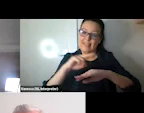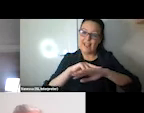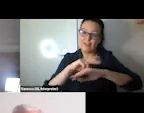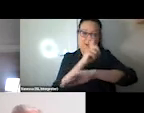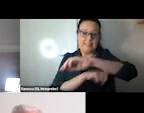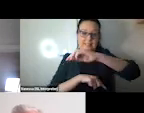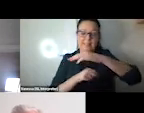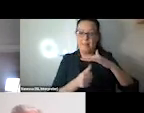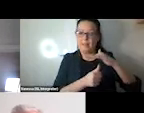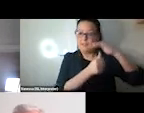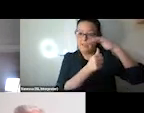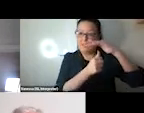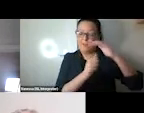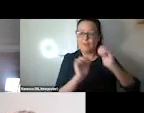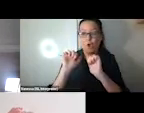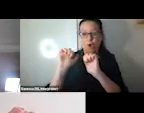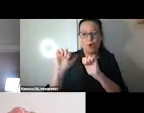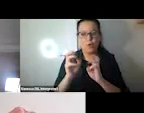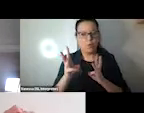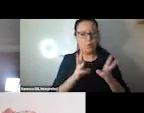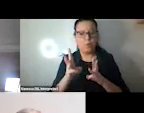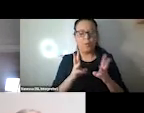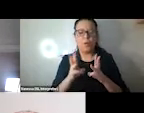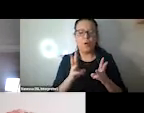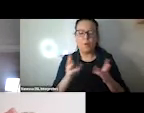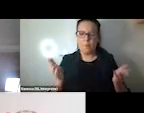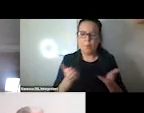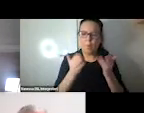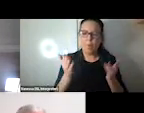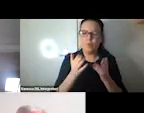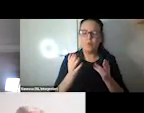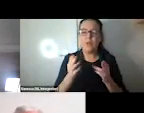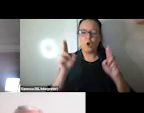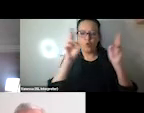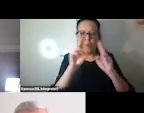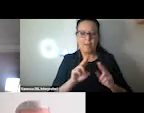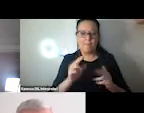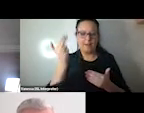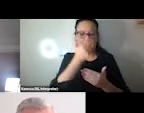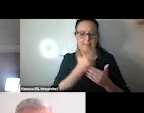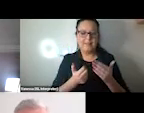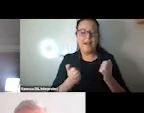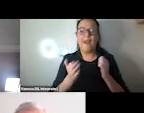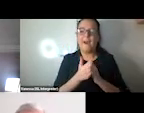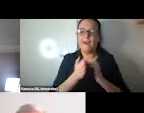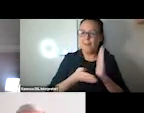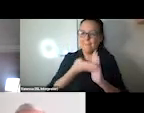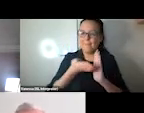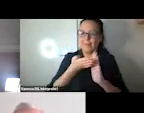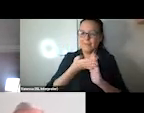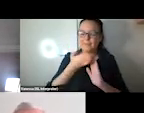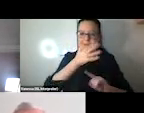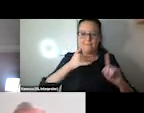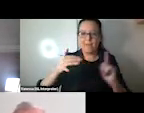And her work very much looking at promoting universal design of the built environment being